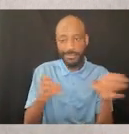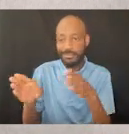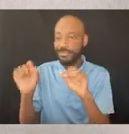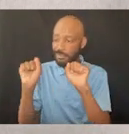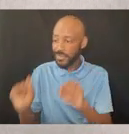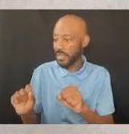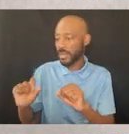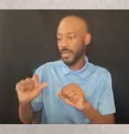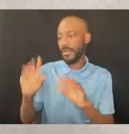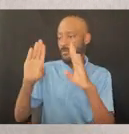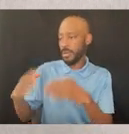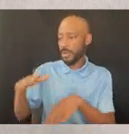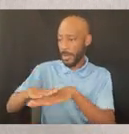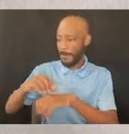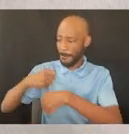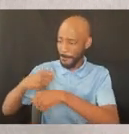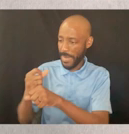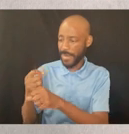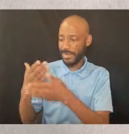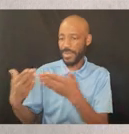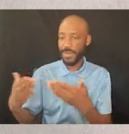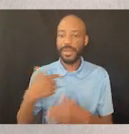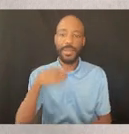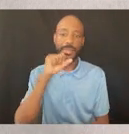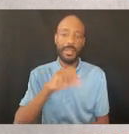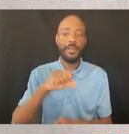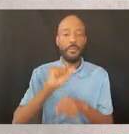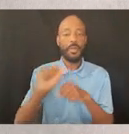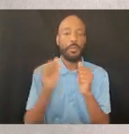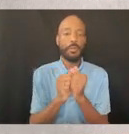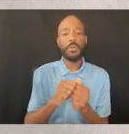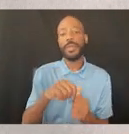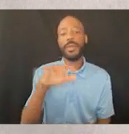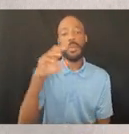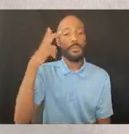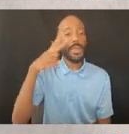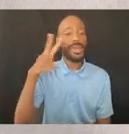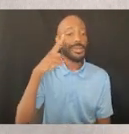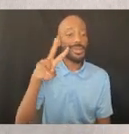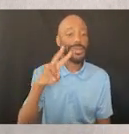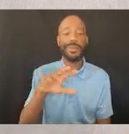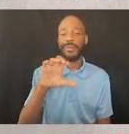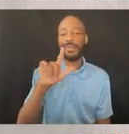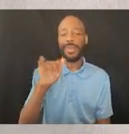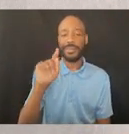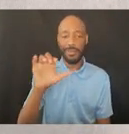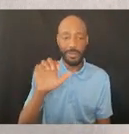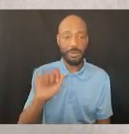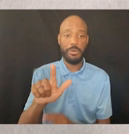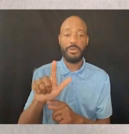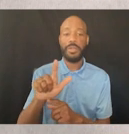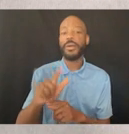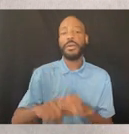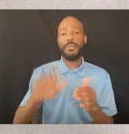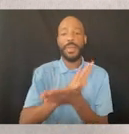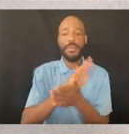love. I love working with Mexican classical paper mache, and I've studied with a paper mache artist,